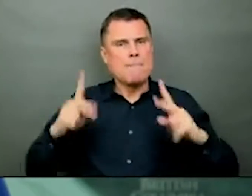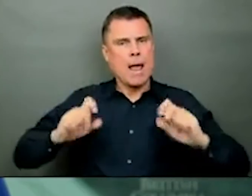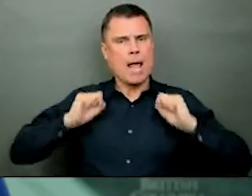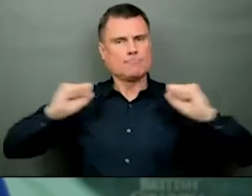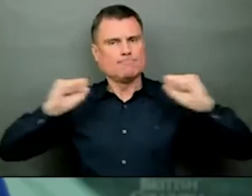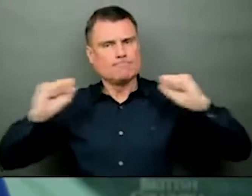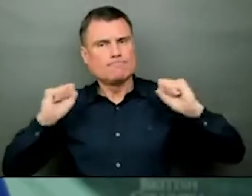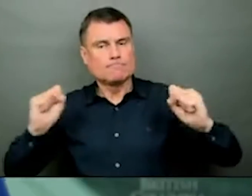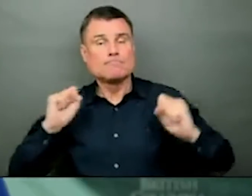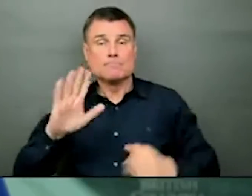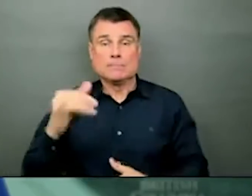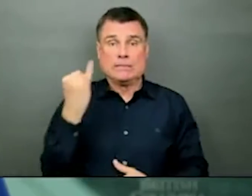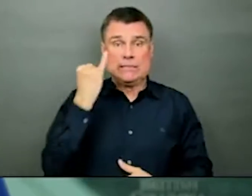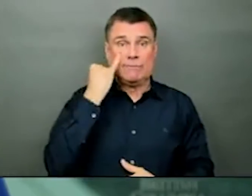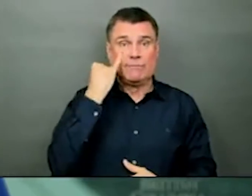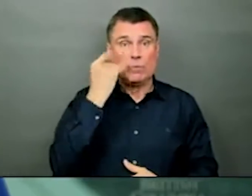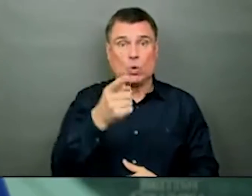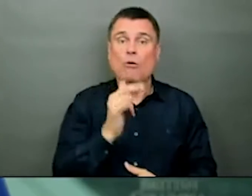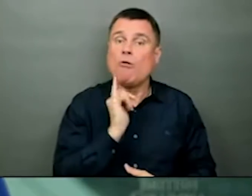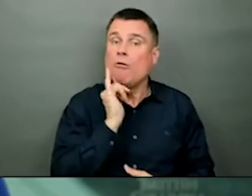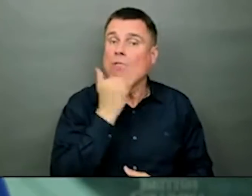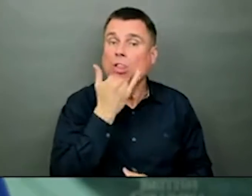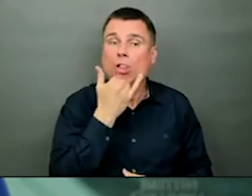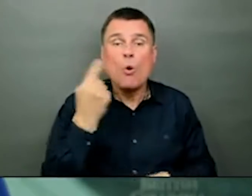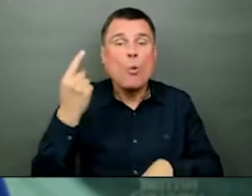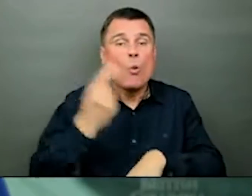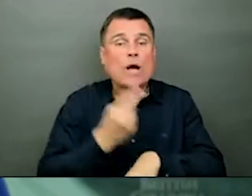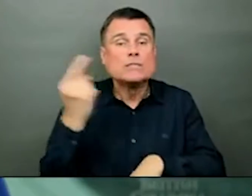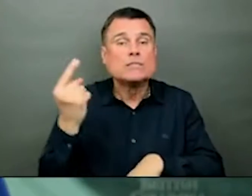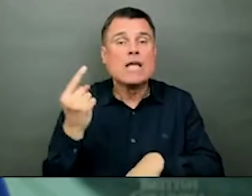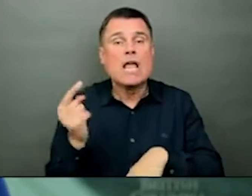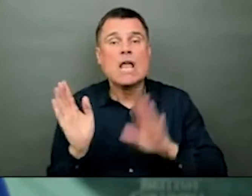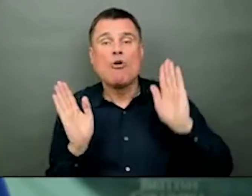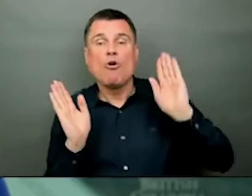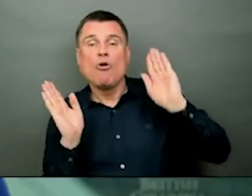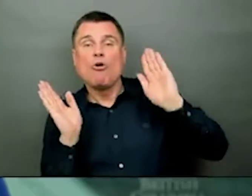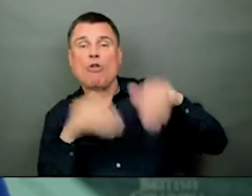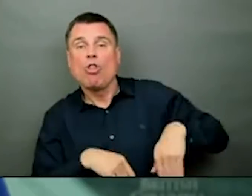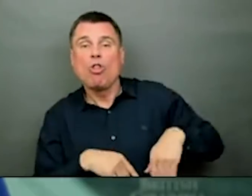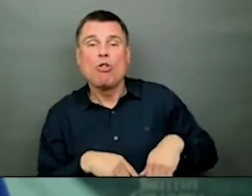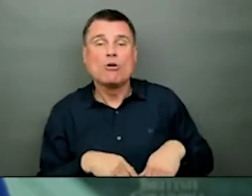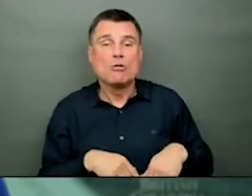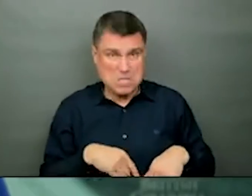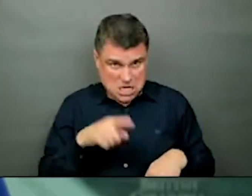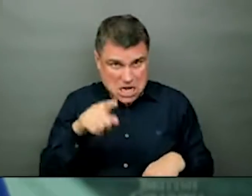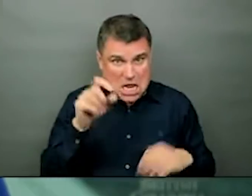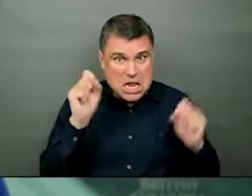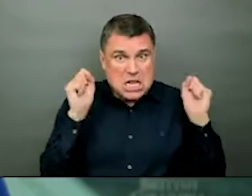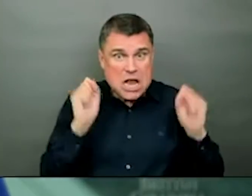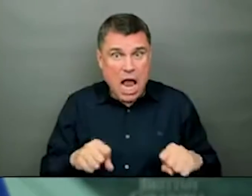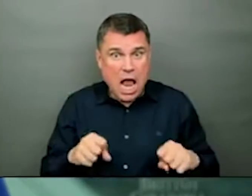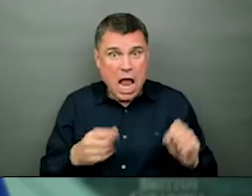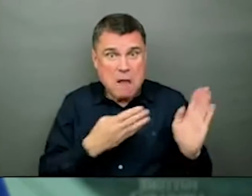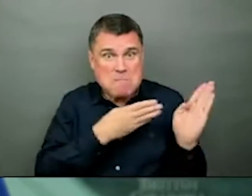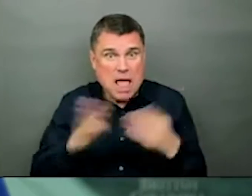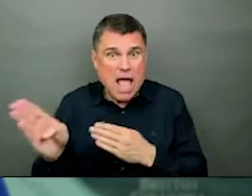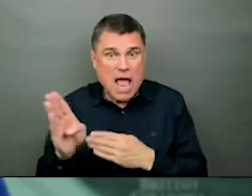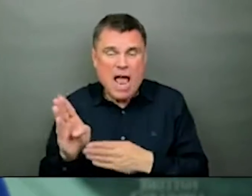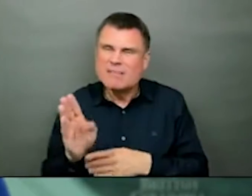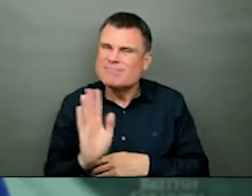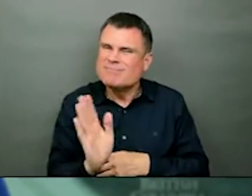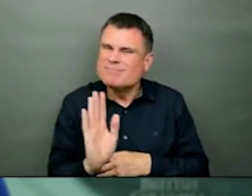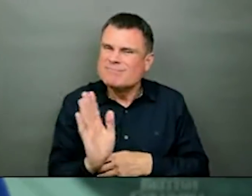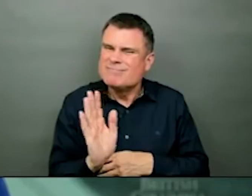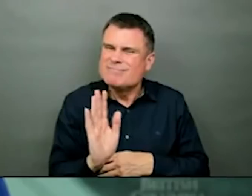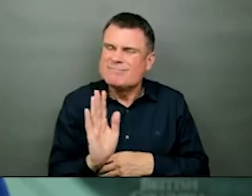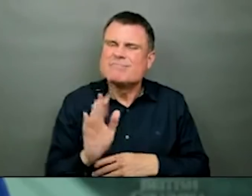when we have hope on the horizon, but it's still on the horizon, to follow the orders of Dr. Henry, to follow the advice and counsel of Dr. Henry and